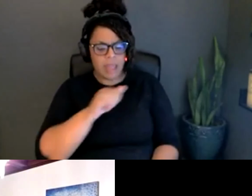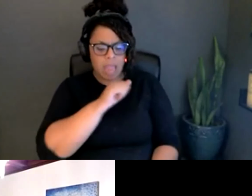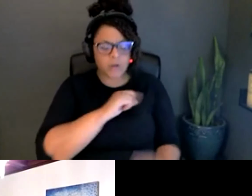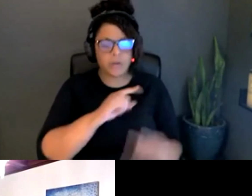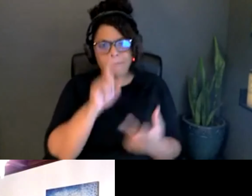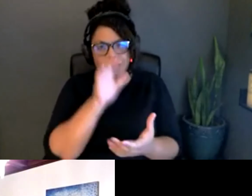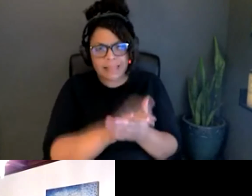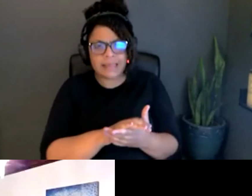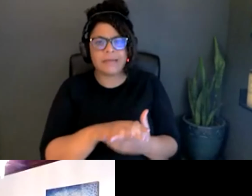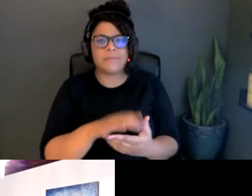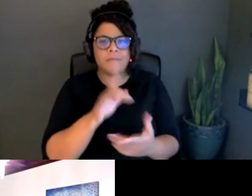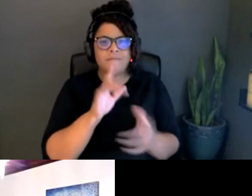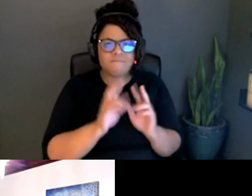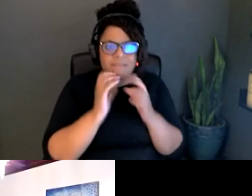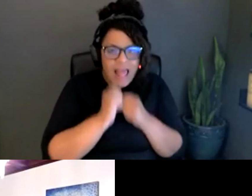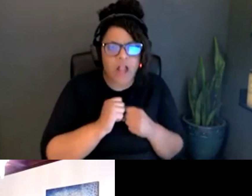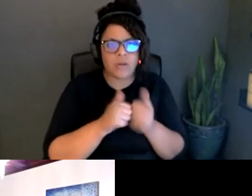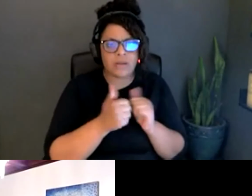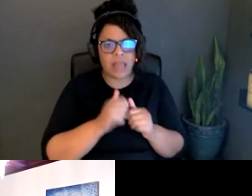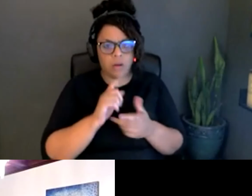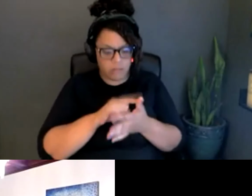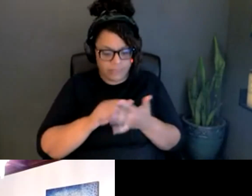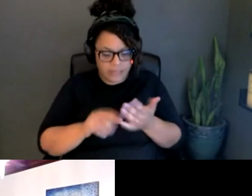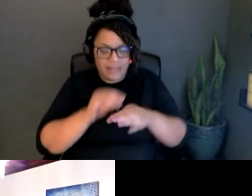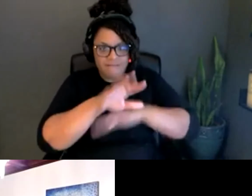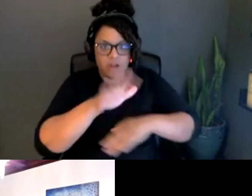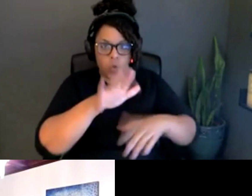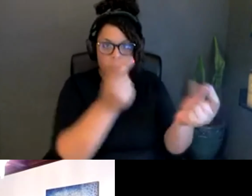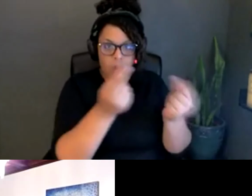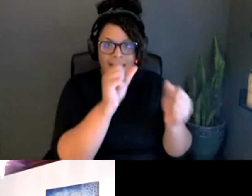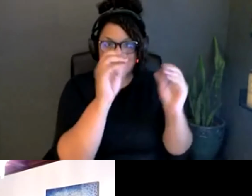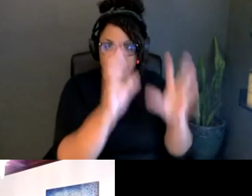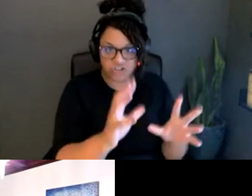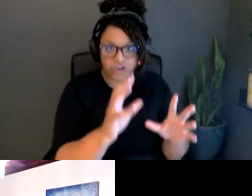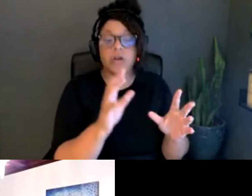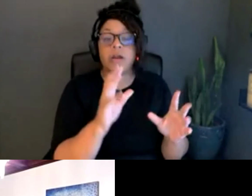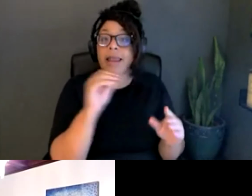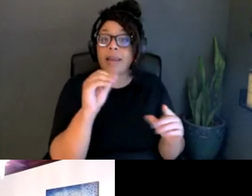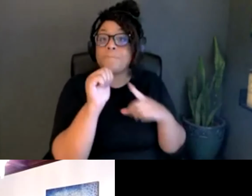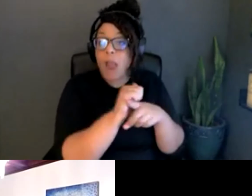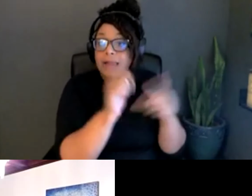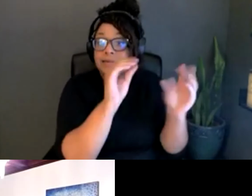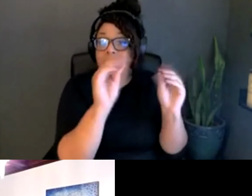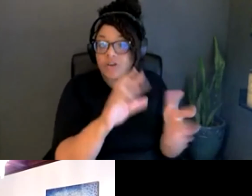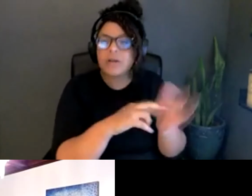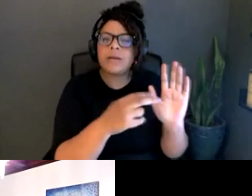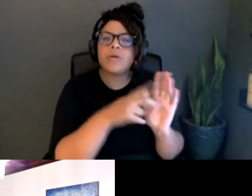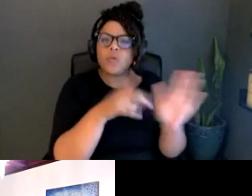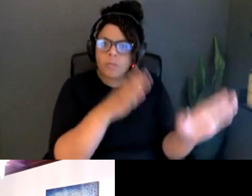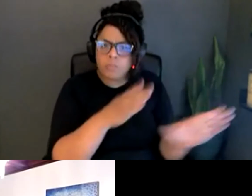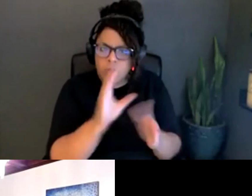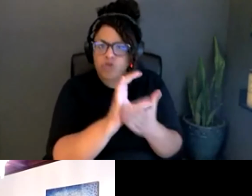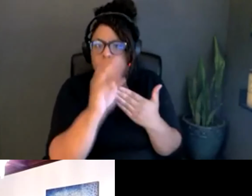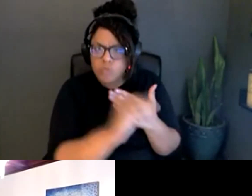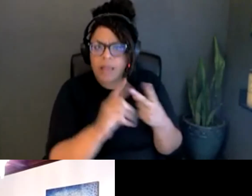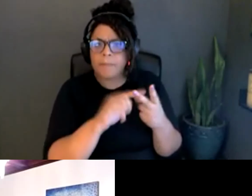beliefs, values, and how those manifest in practice, and by practice, I mean your ability to plan curriculum and instruction as